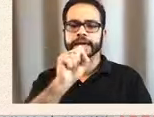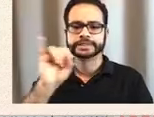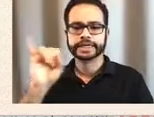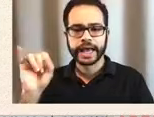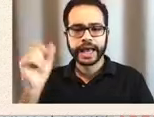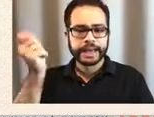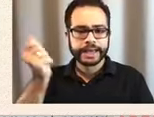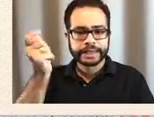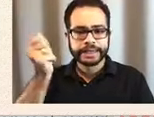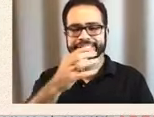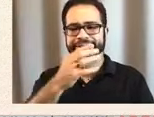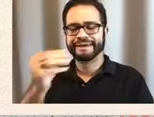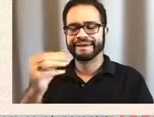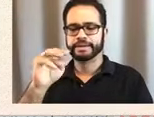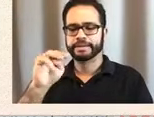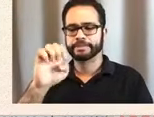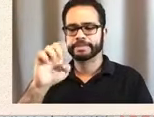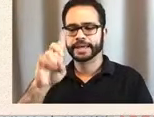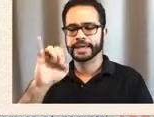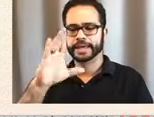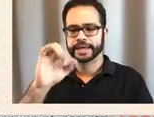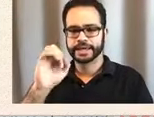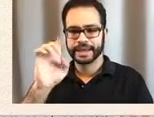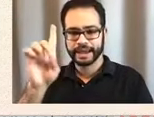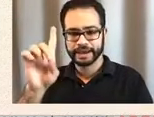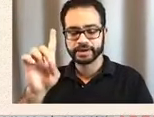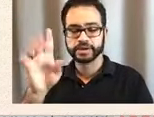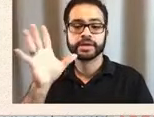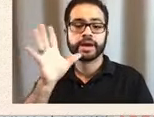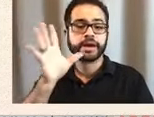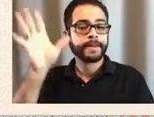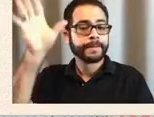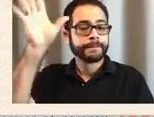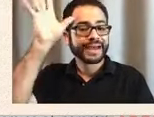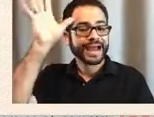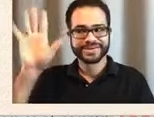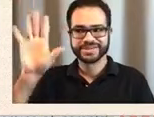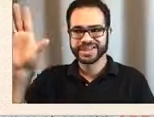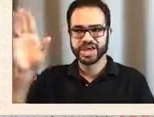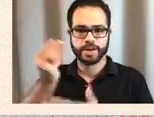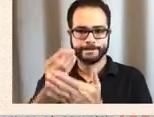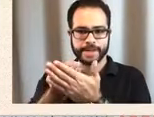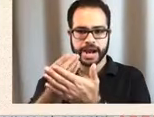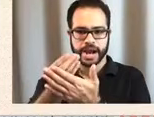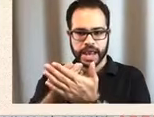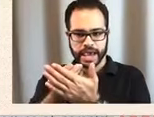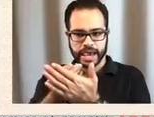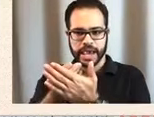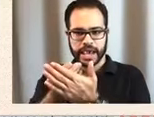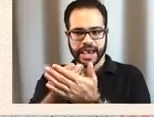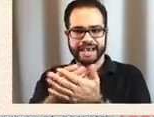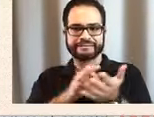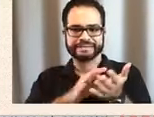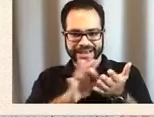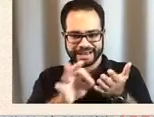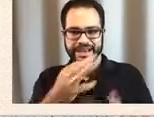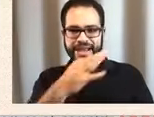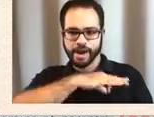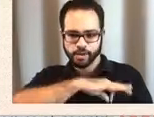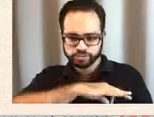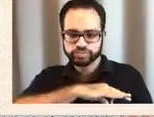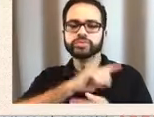Medicaid, the parents' assets are going to be countable when it comes